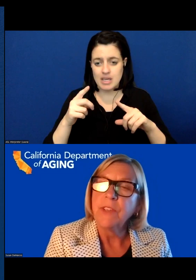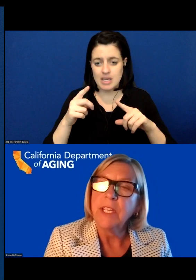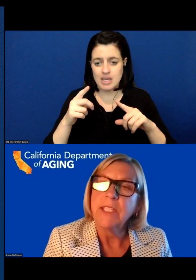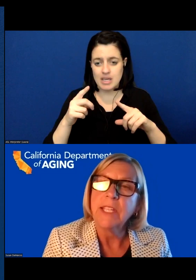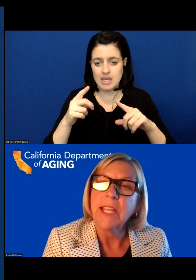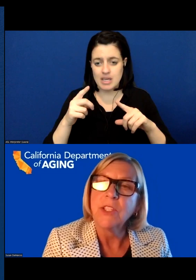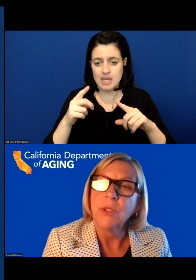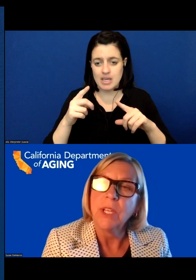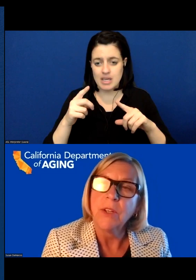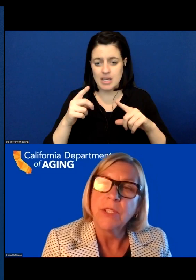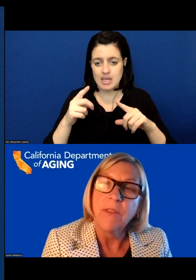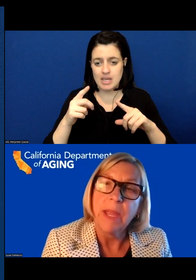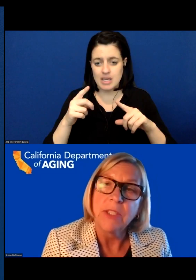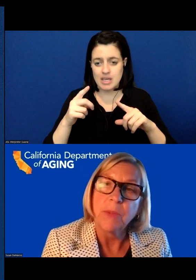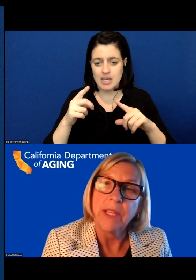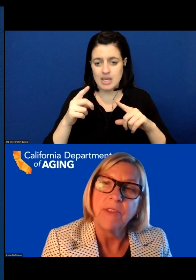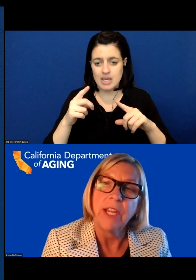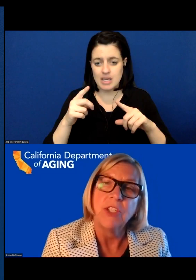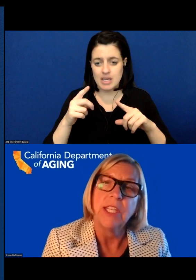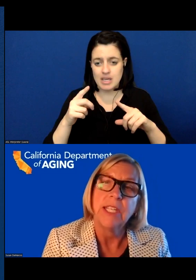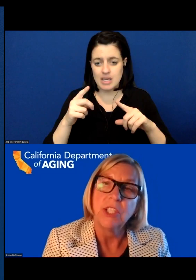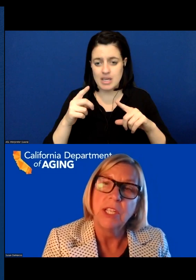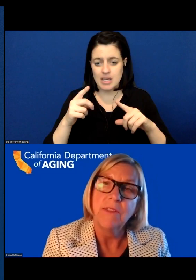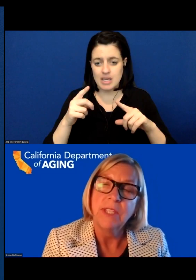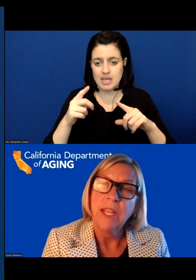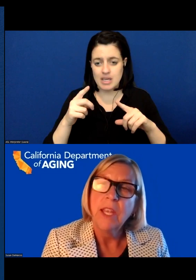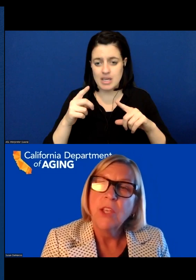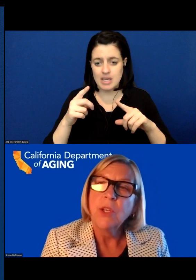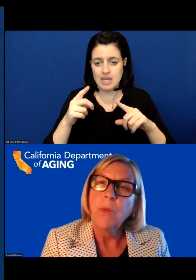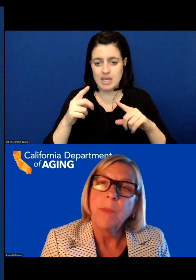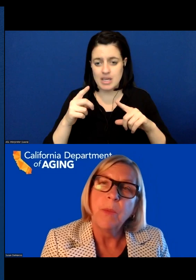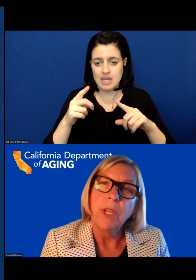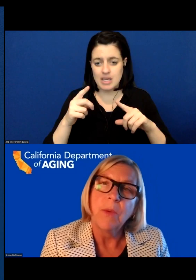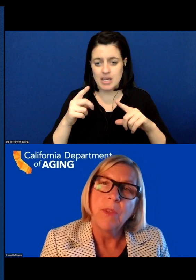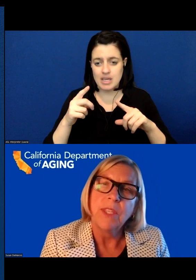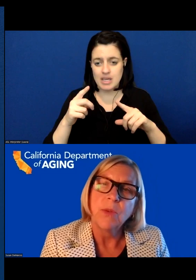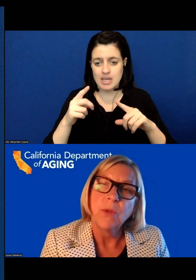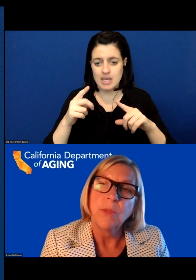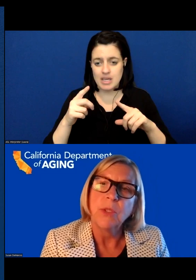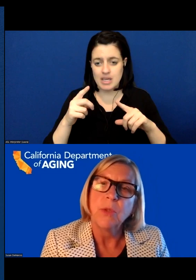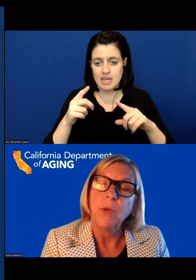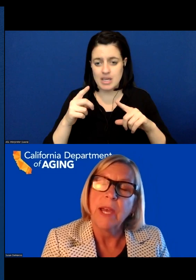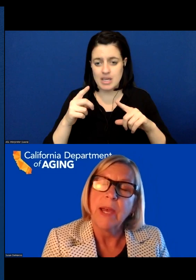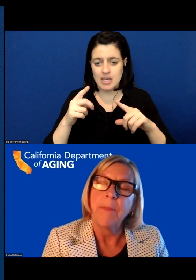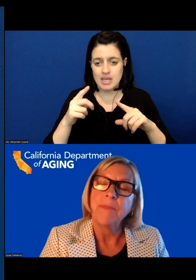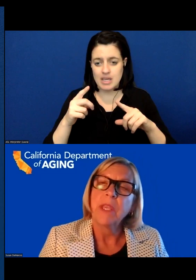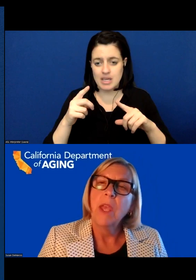also feed into the next 2 years of master plan for aging initiatives. So we'll be working with this group